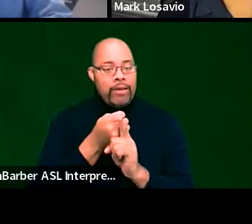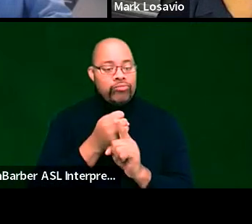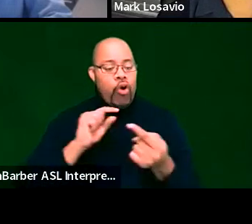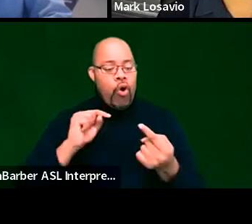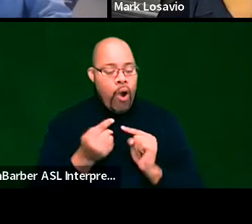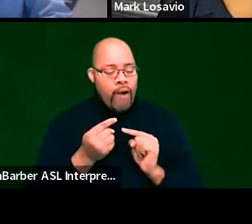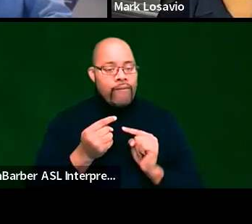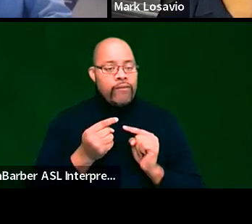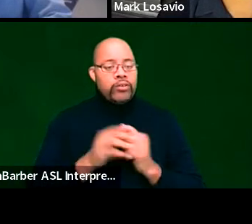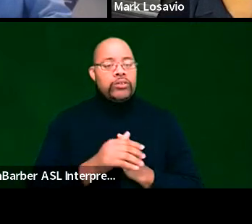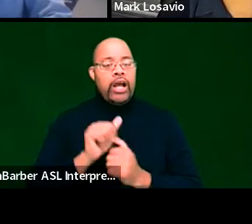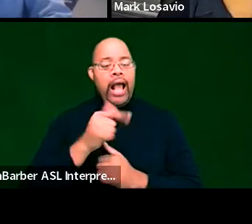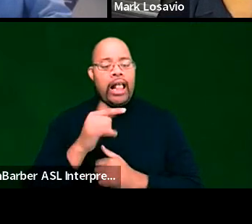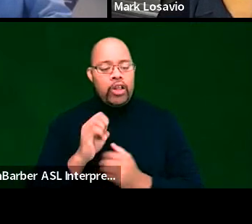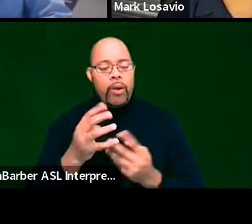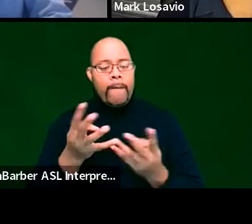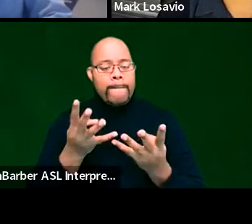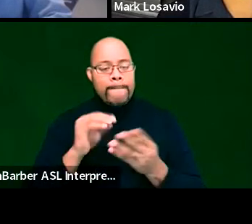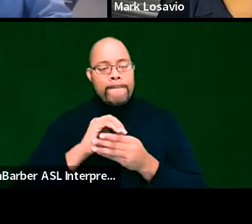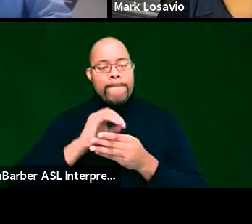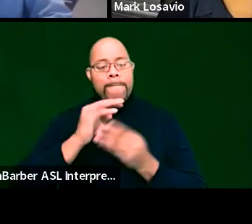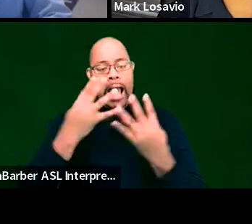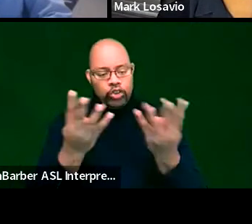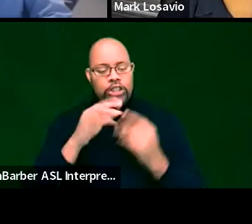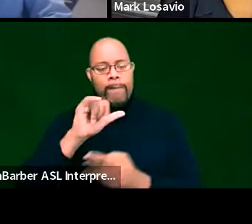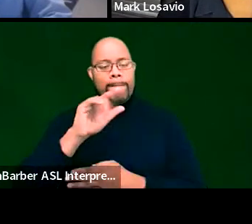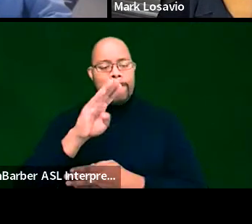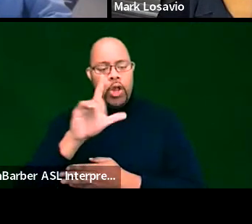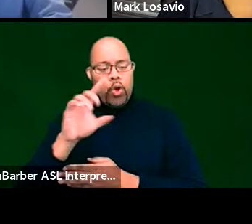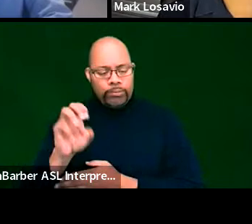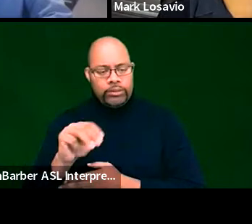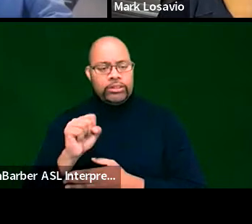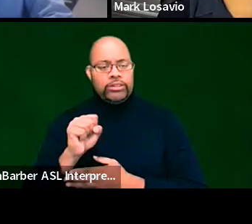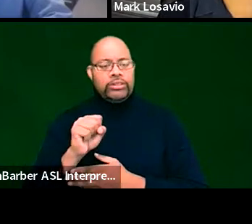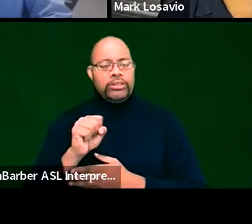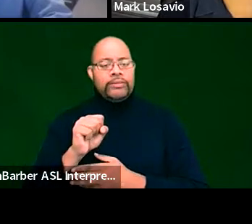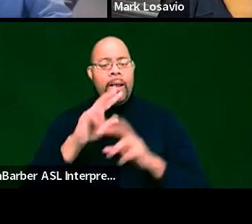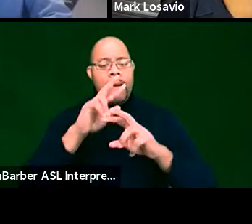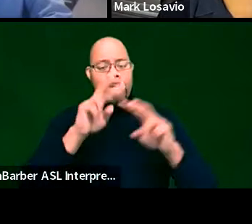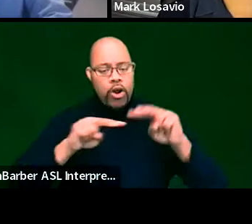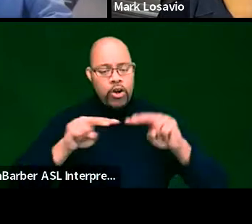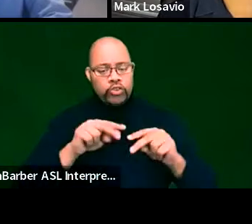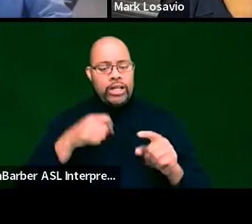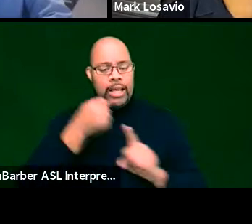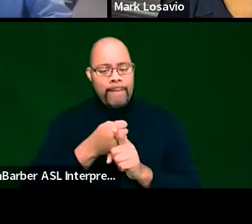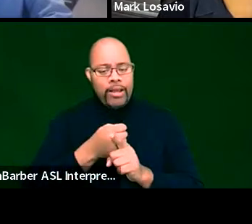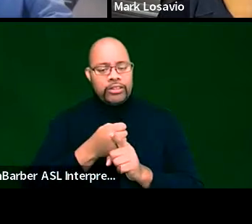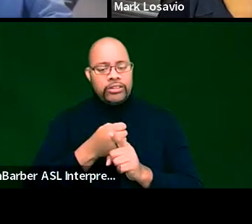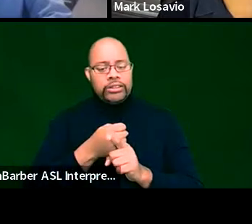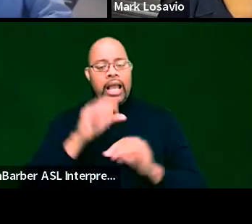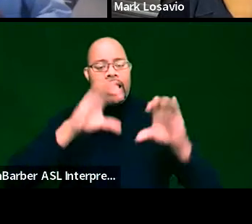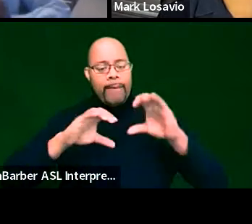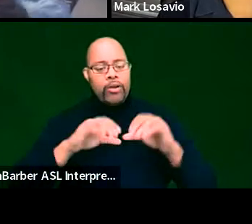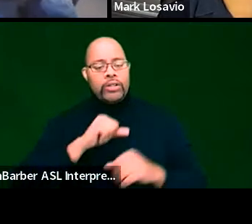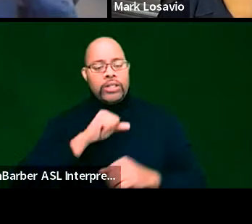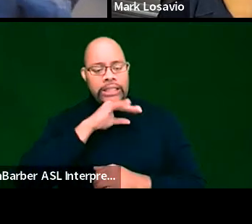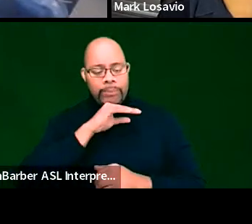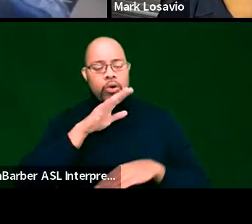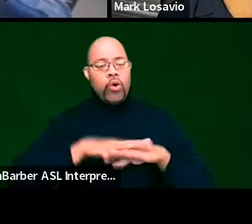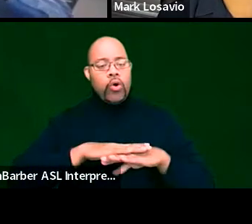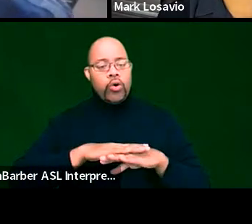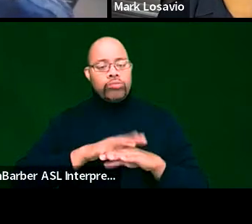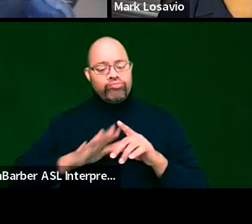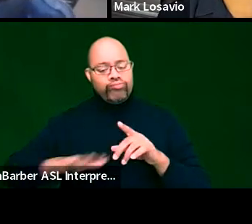harmful algal blooms, monitoring the impacts and assessing the impacts of coastal chemical contaminants on the